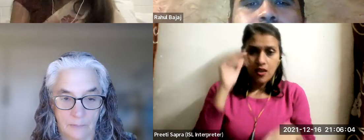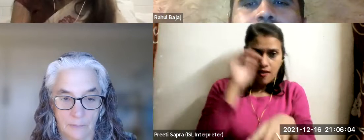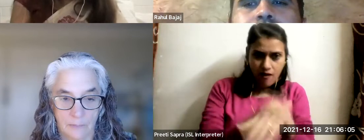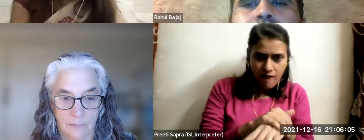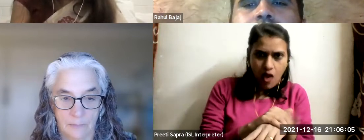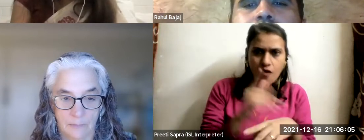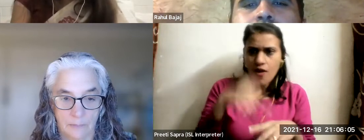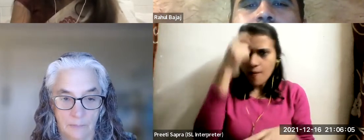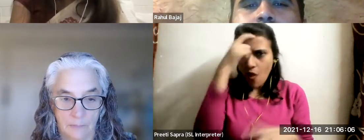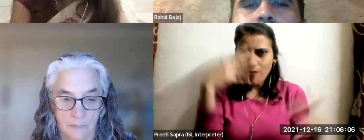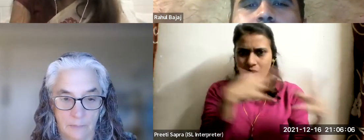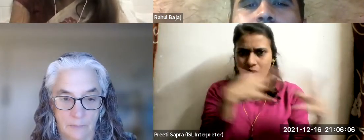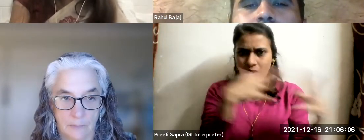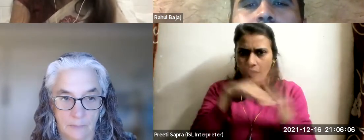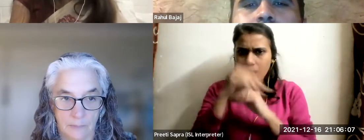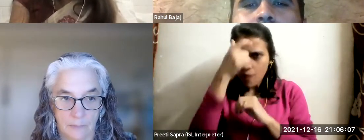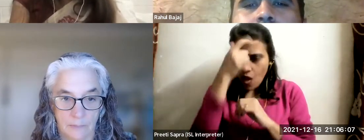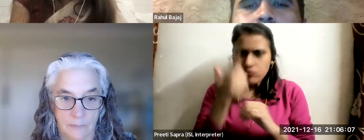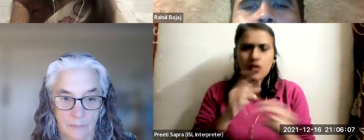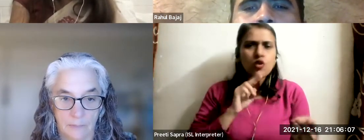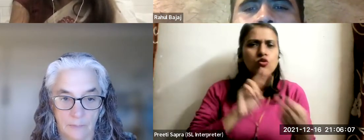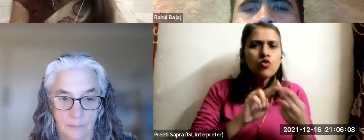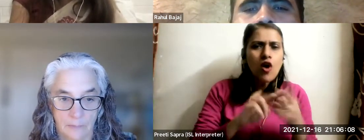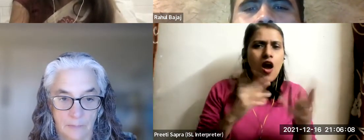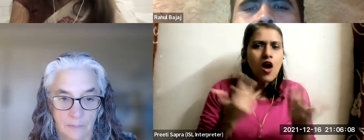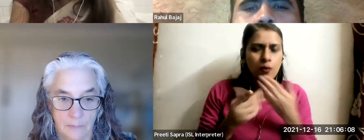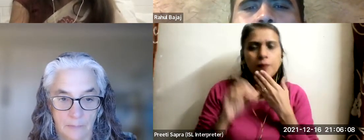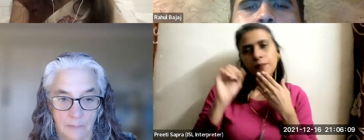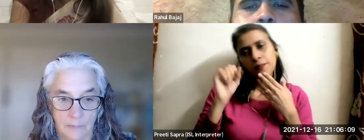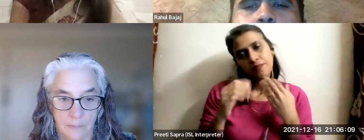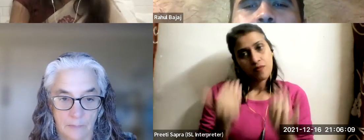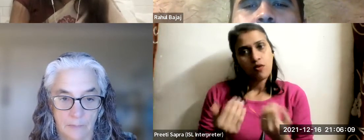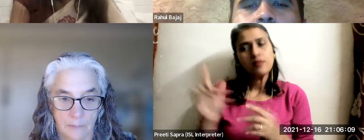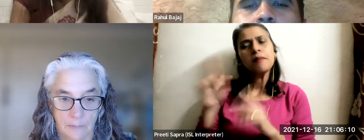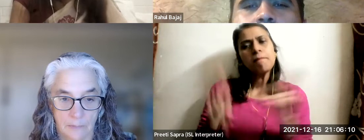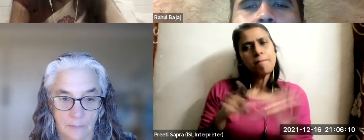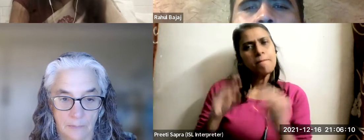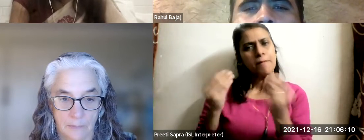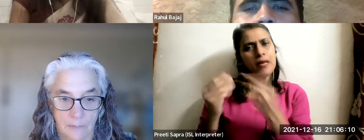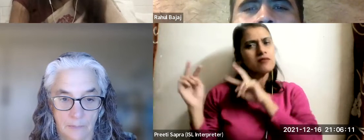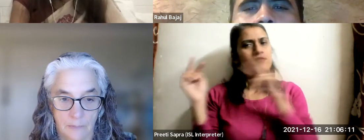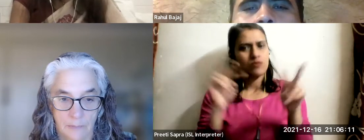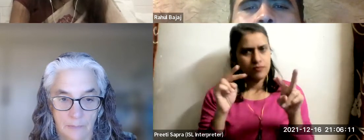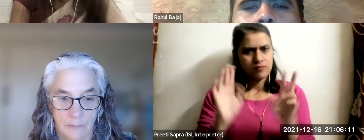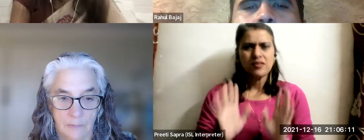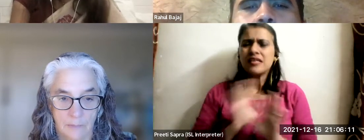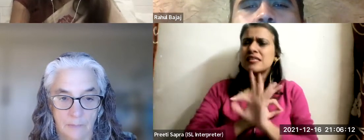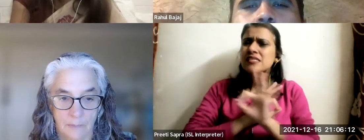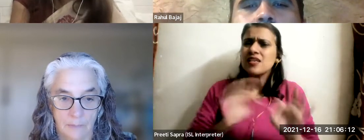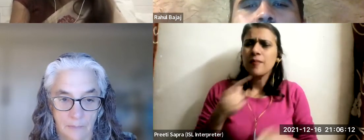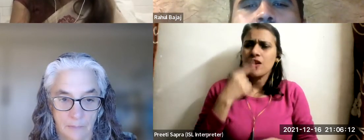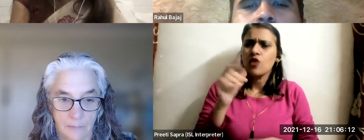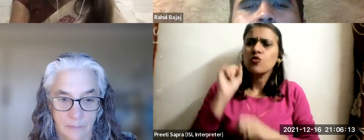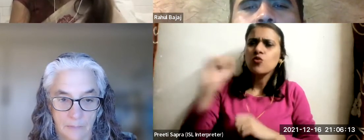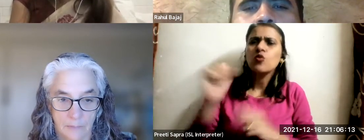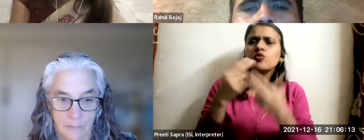on their website and communicate to them. So that might be a good thing for people to look at. But I think just tell your story. And otherwise